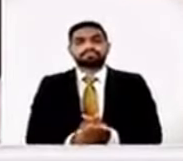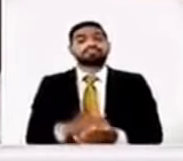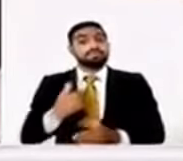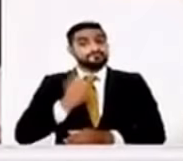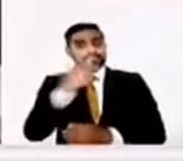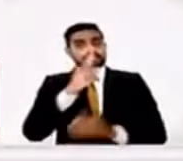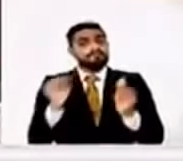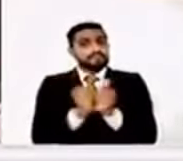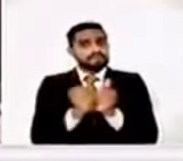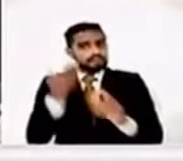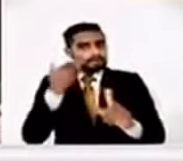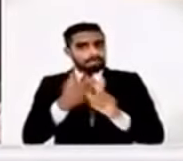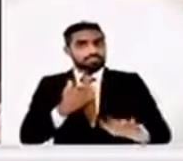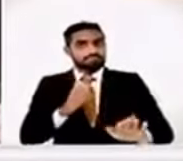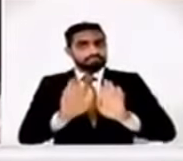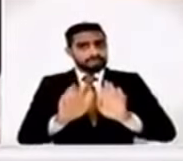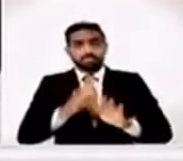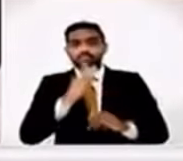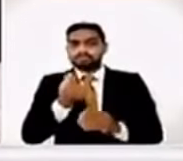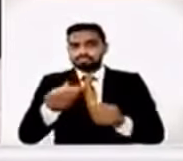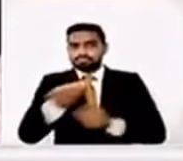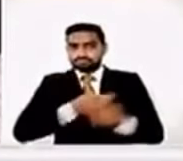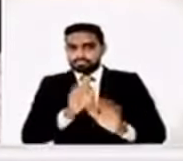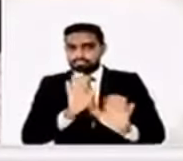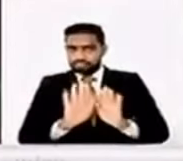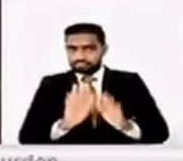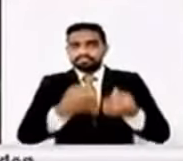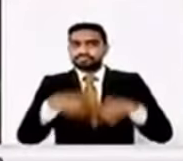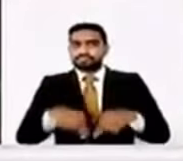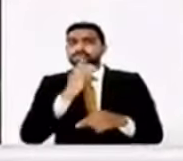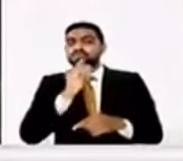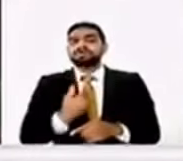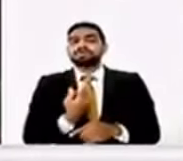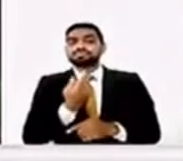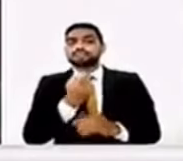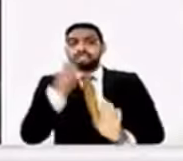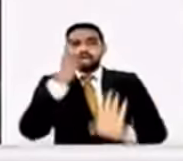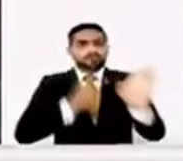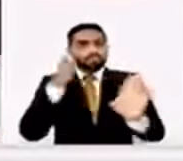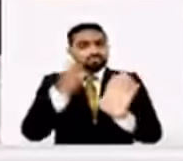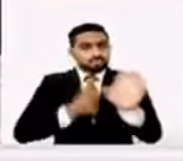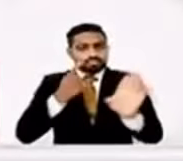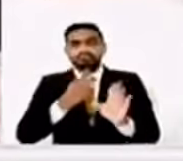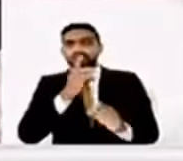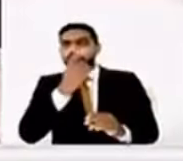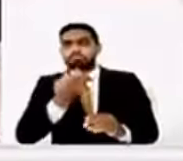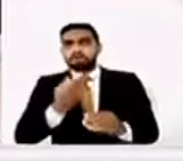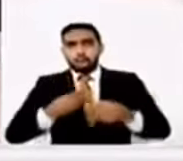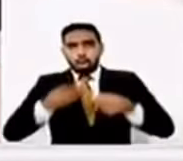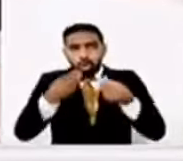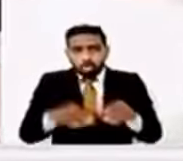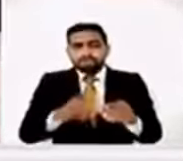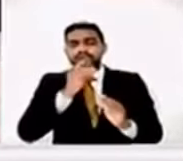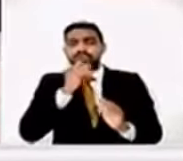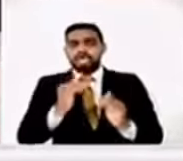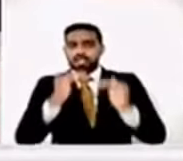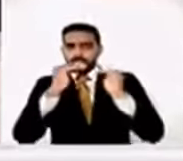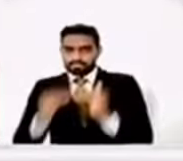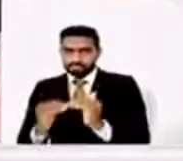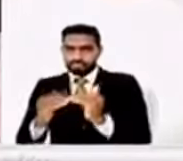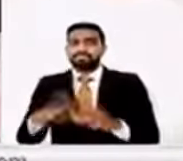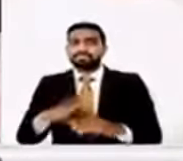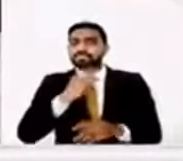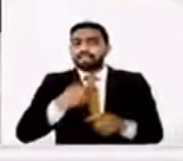stability, facilitating an annual inflation rate of around 5%, resulting in the control of cost of living, reducing the